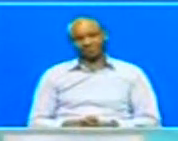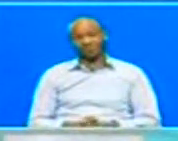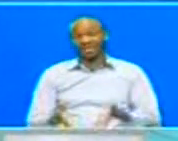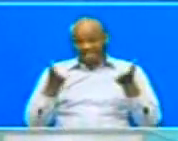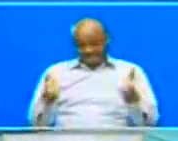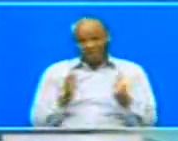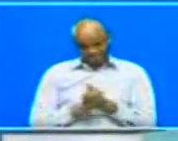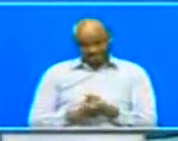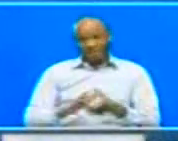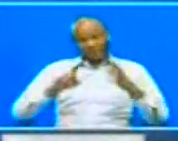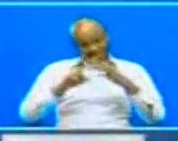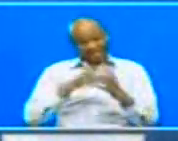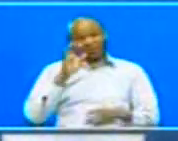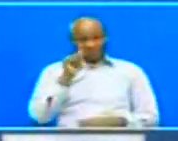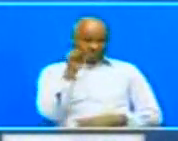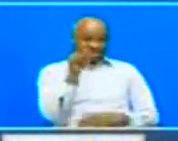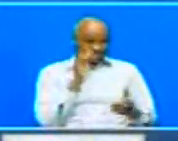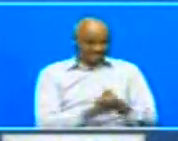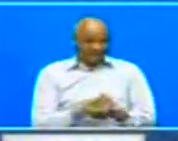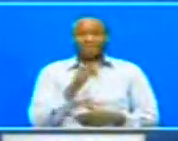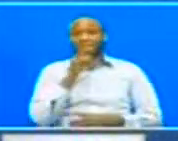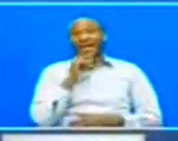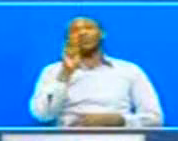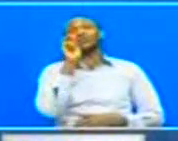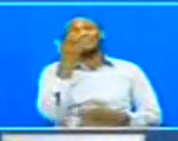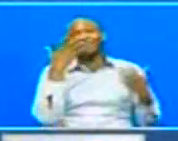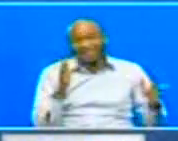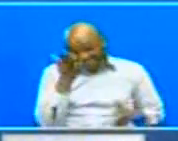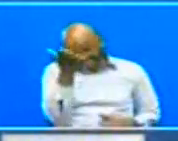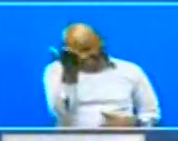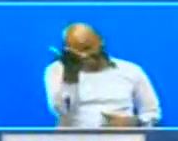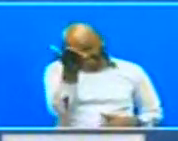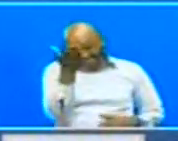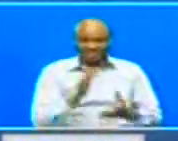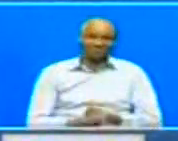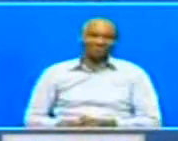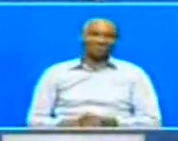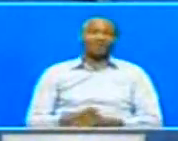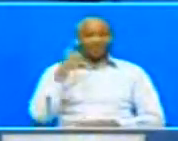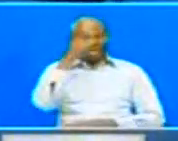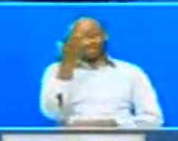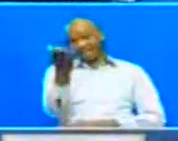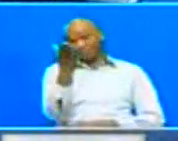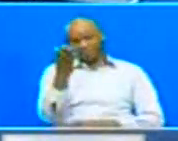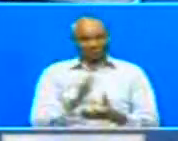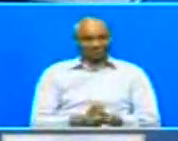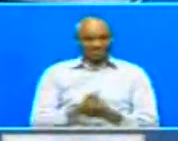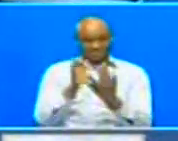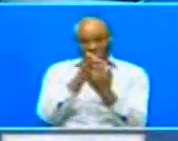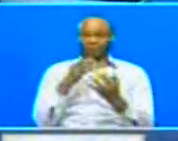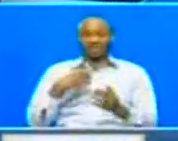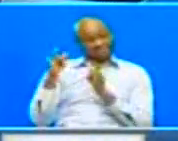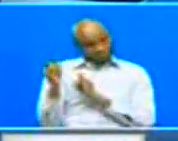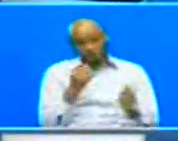So let's start off where that soundbite ends, with the gentleman you've just seen there. We have, thank you very much, gentlemen. Let me introduce my